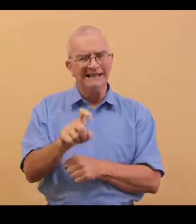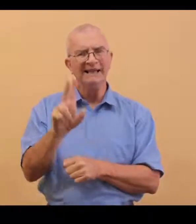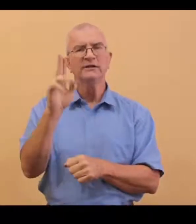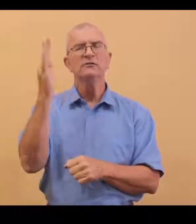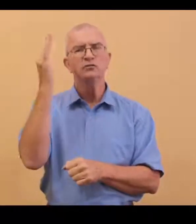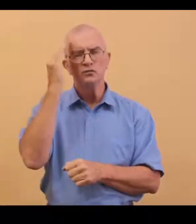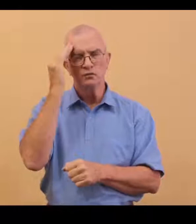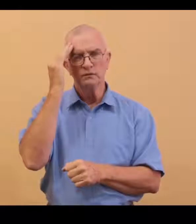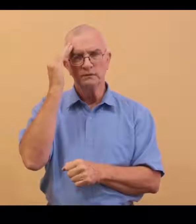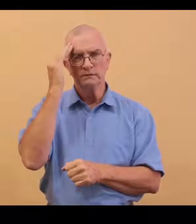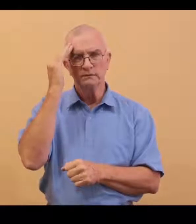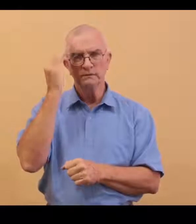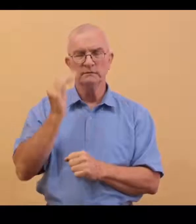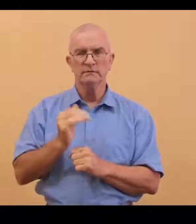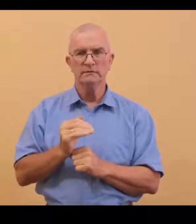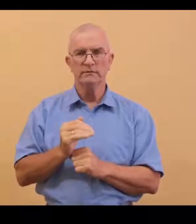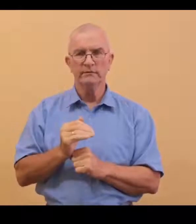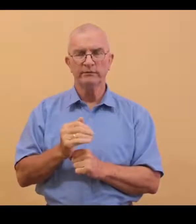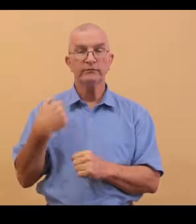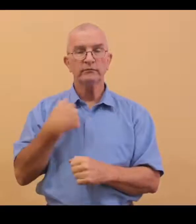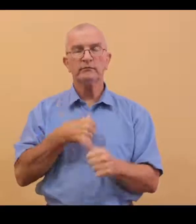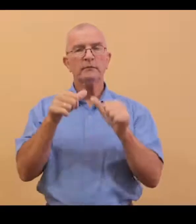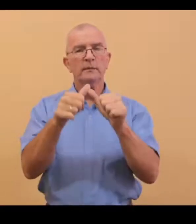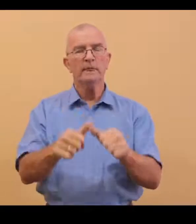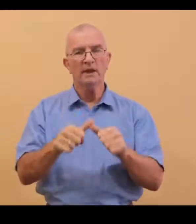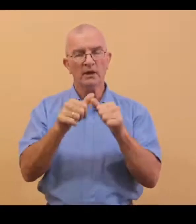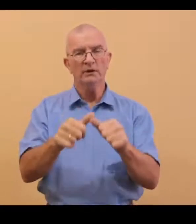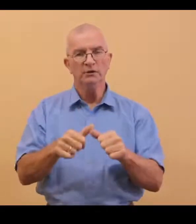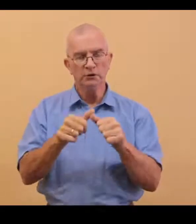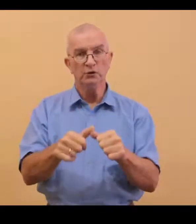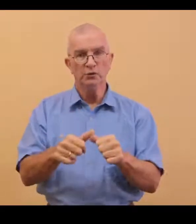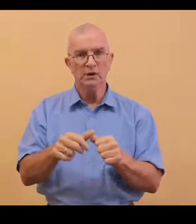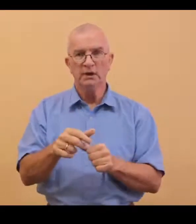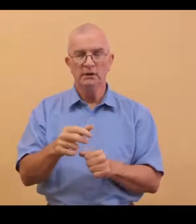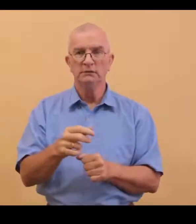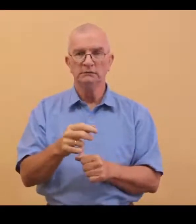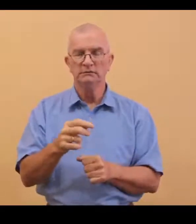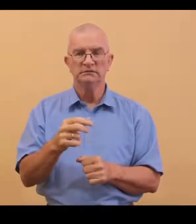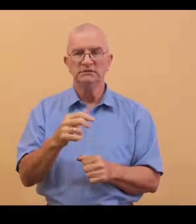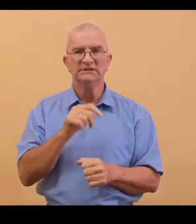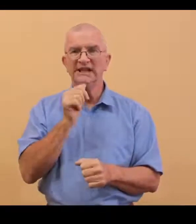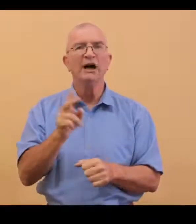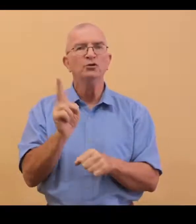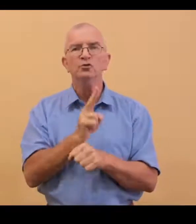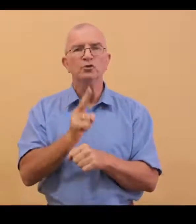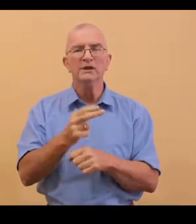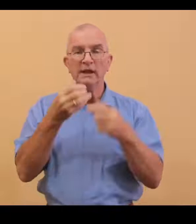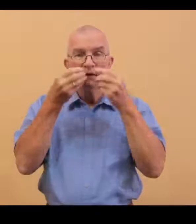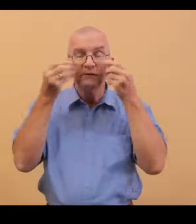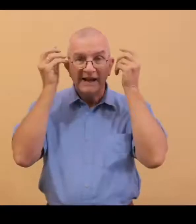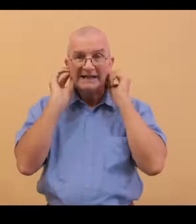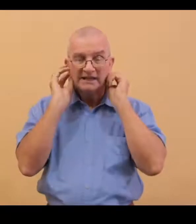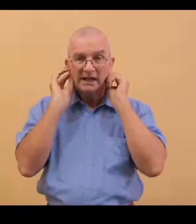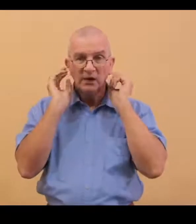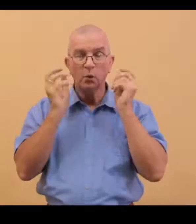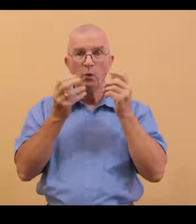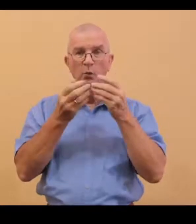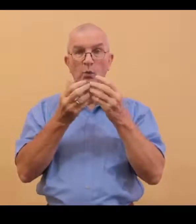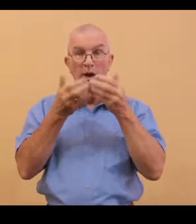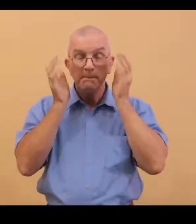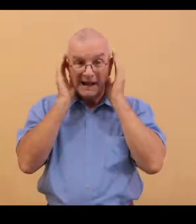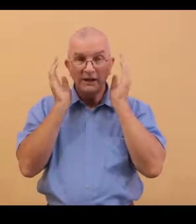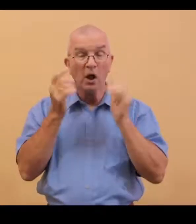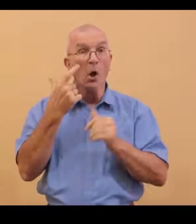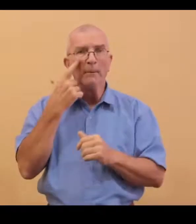use. We continue to witness the misuse of the face mask and wish to advise that wearing your mask